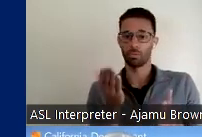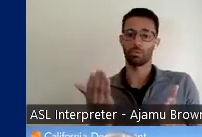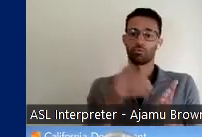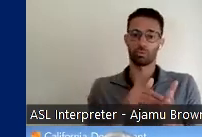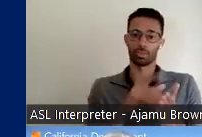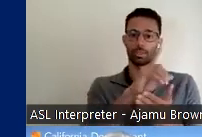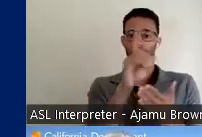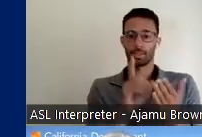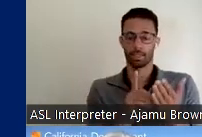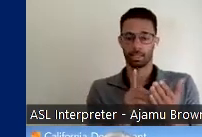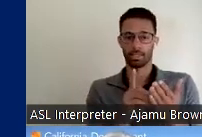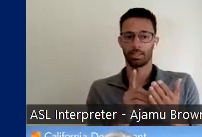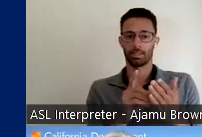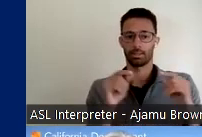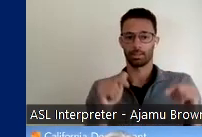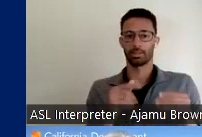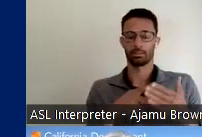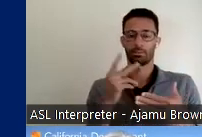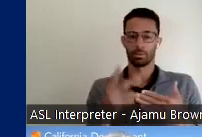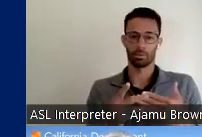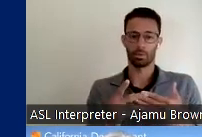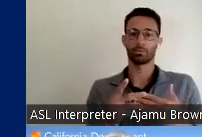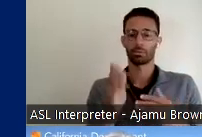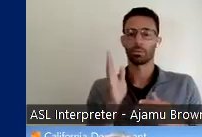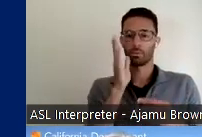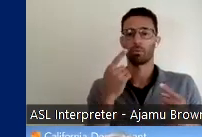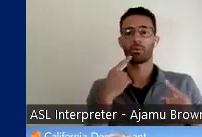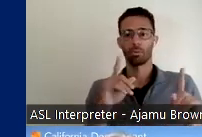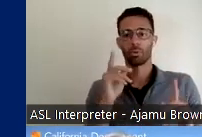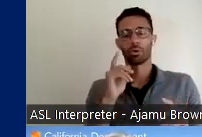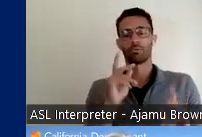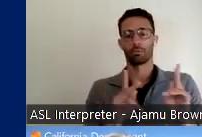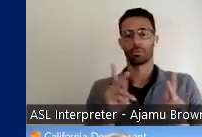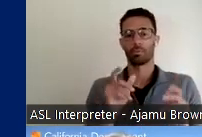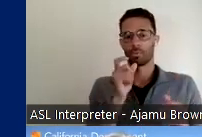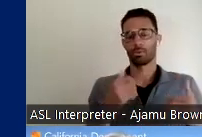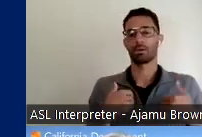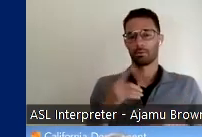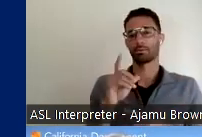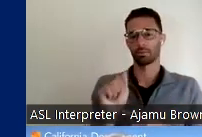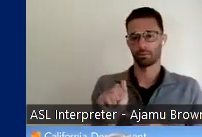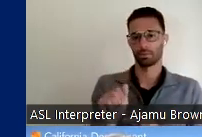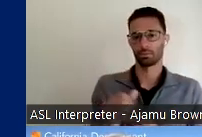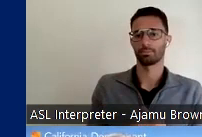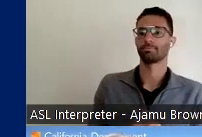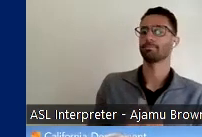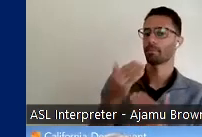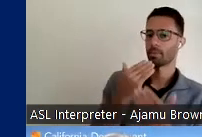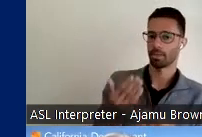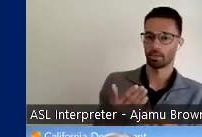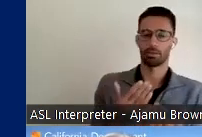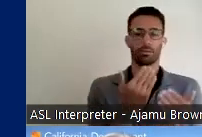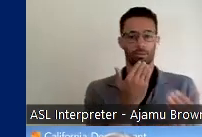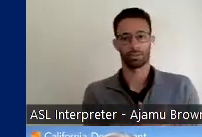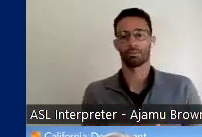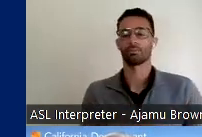redesign these programs so that they'll work for people who have disabilities. Thank you. Thank you.